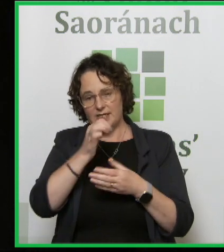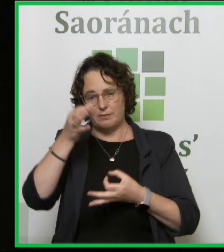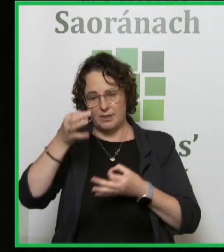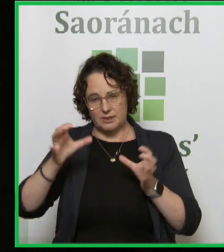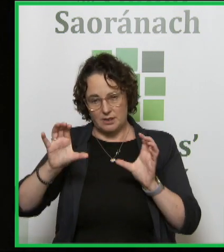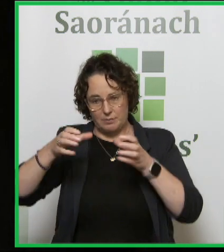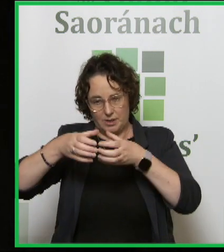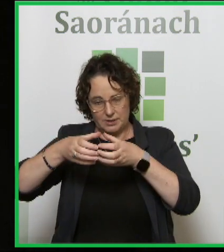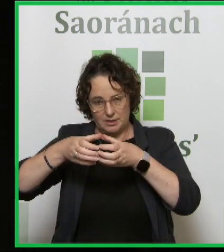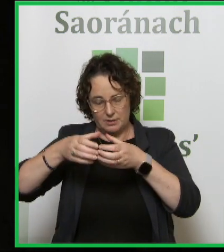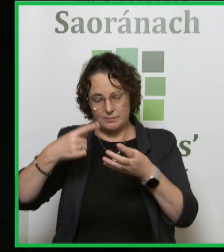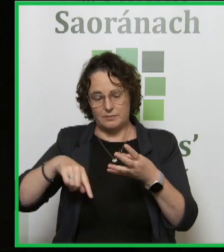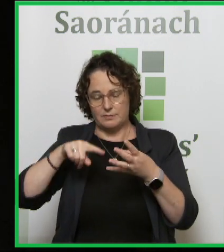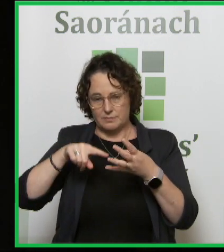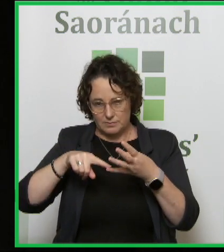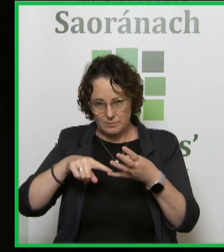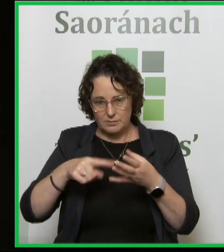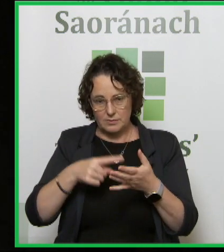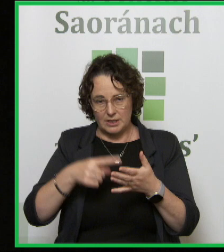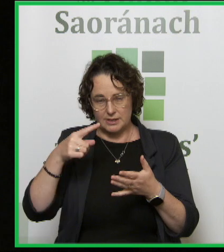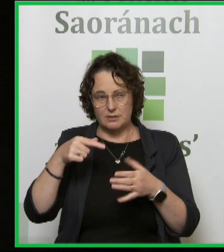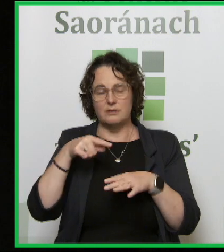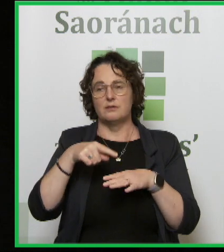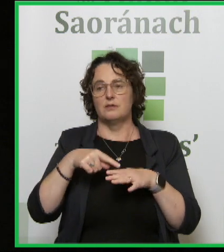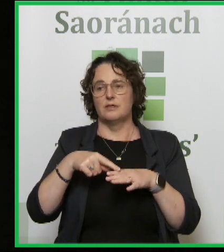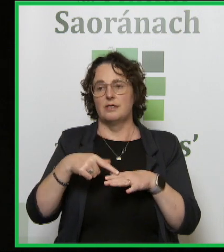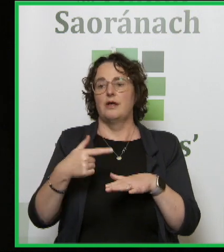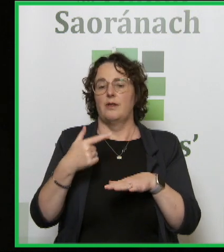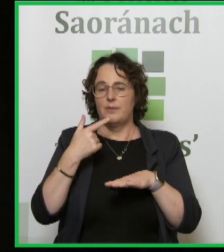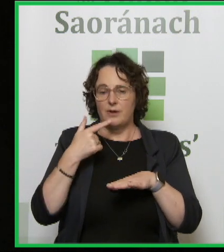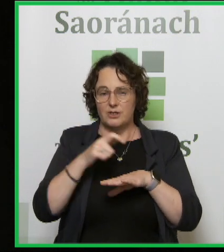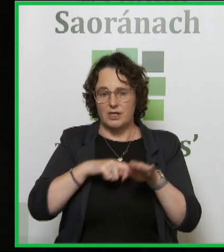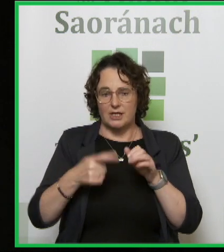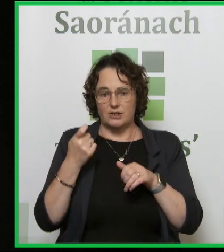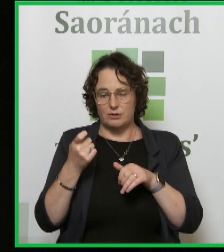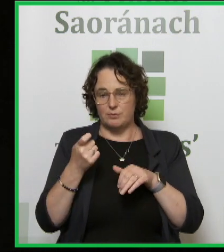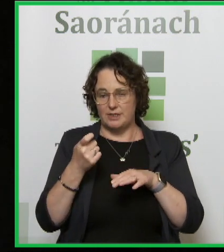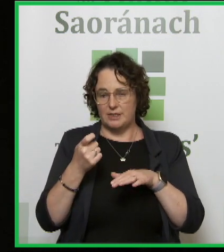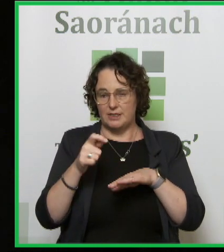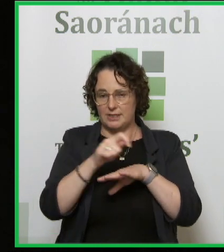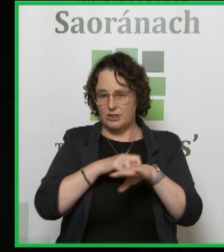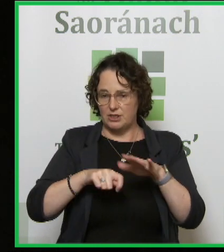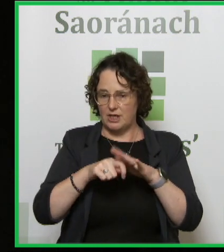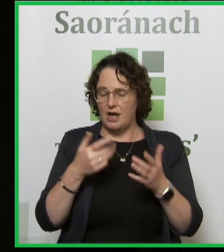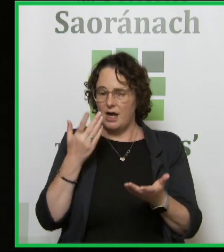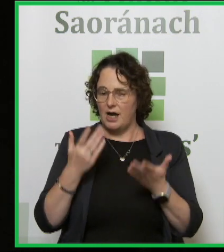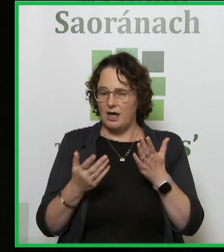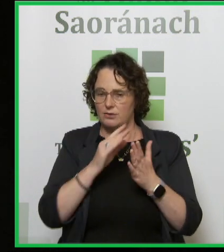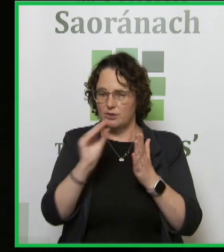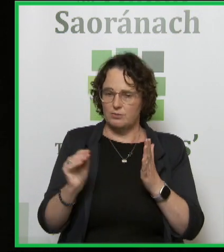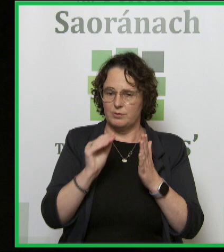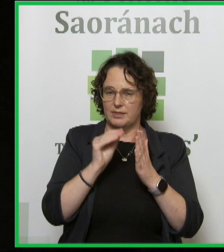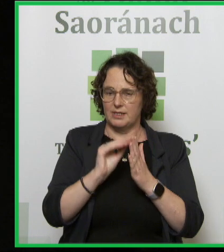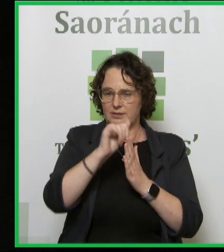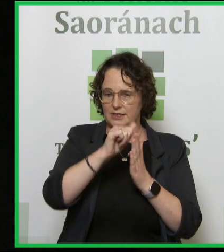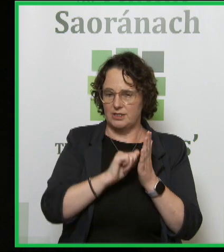the Taoiseach and soon-to-be Taoiseach. How do you get something on that man's agenda